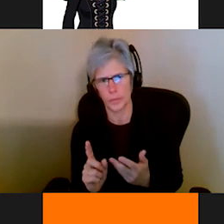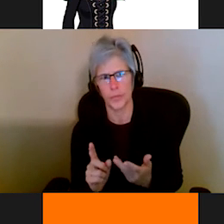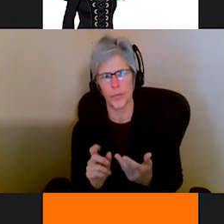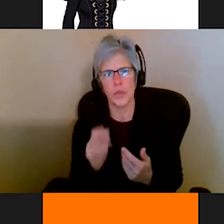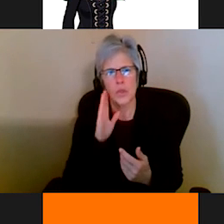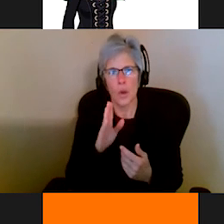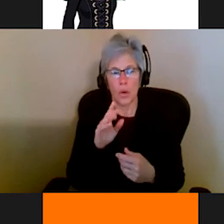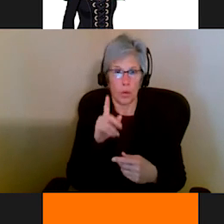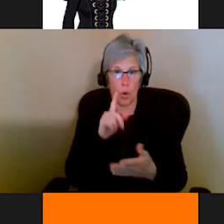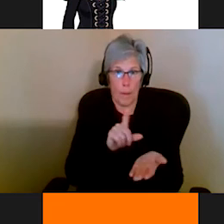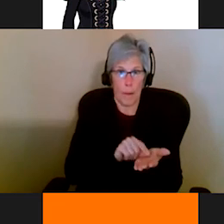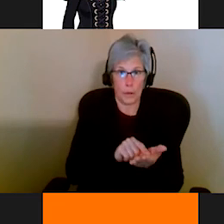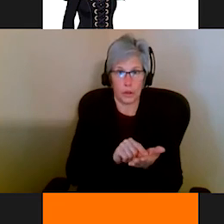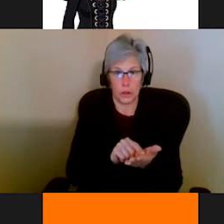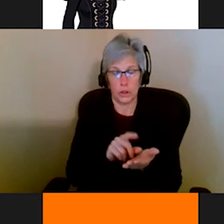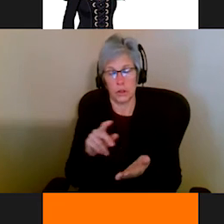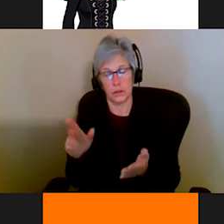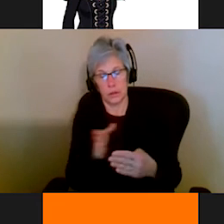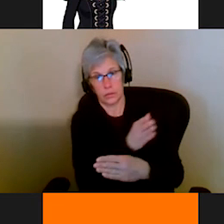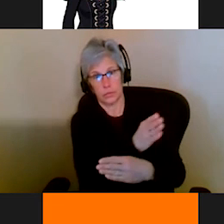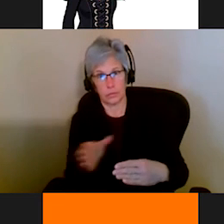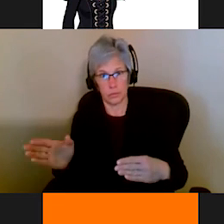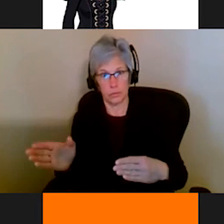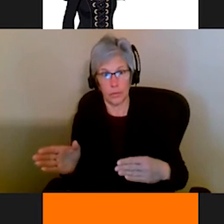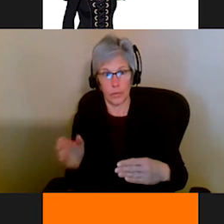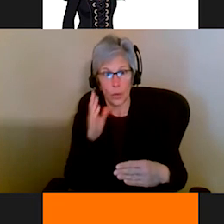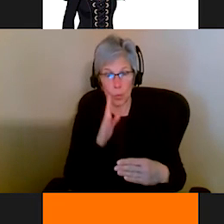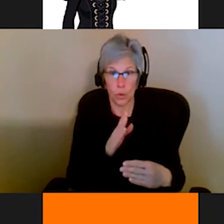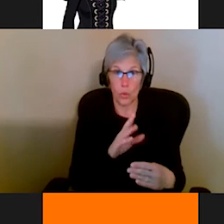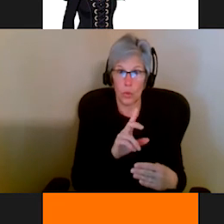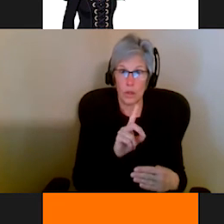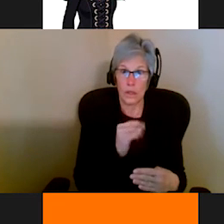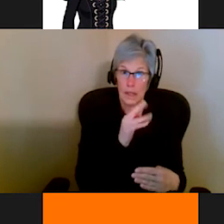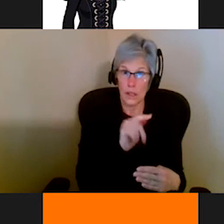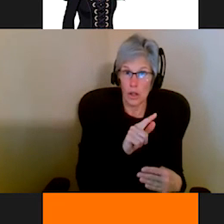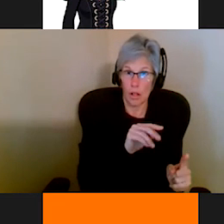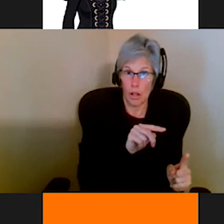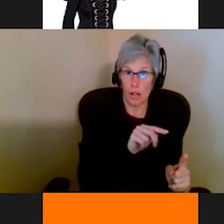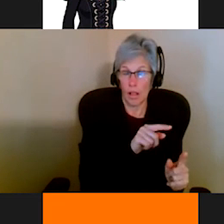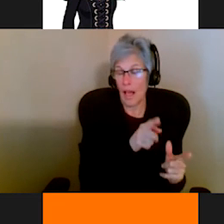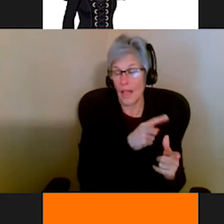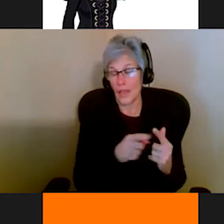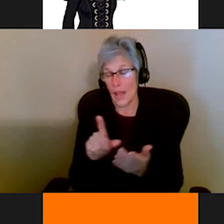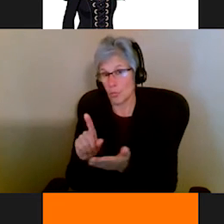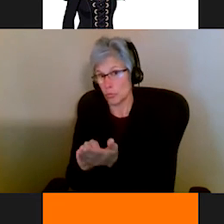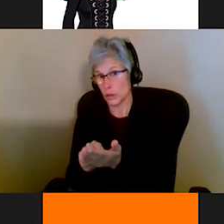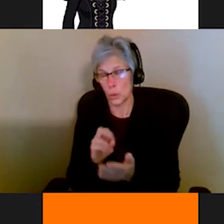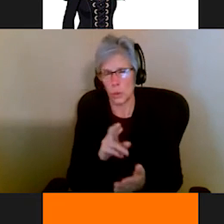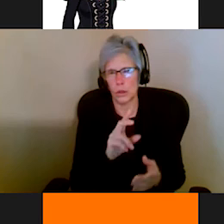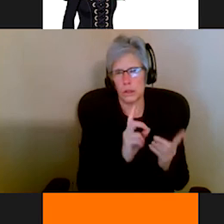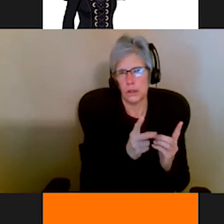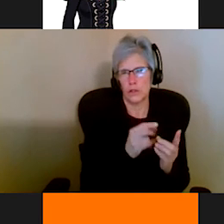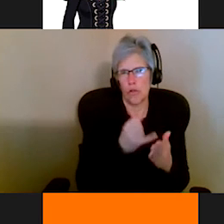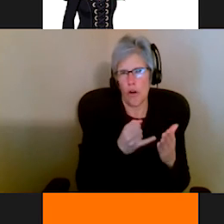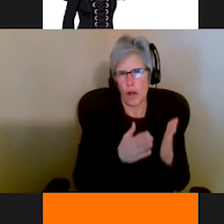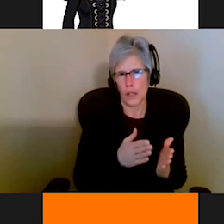grid, are you going to stay digital and move to print? Or are you going to be a digital artist with a digital